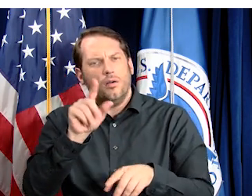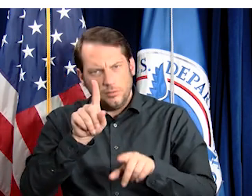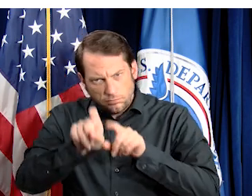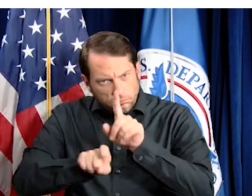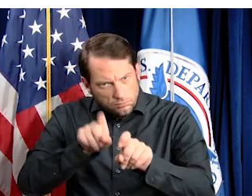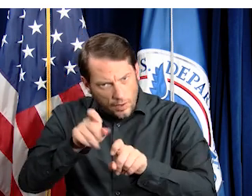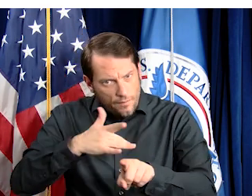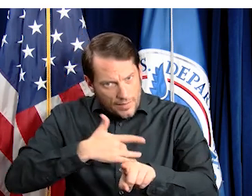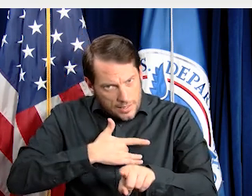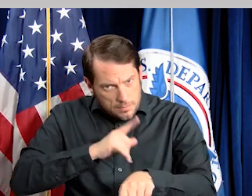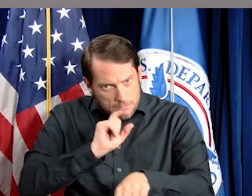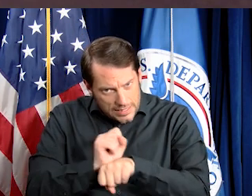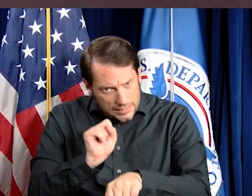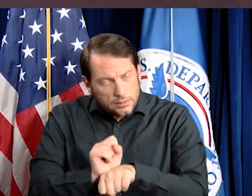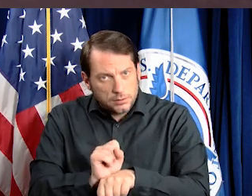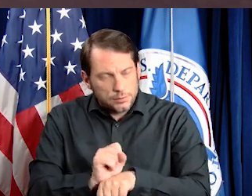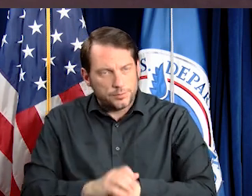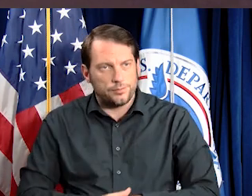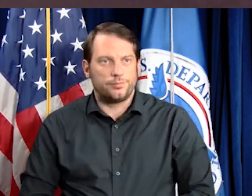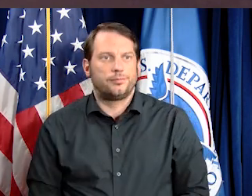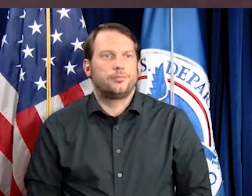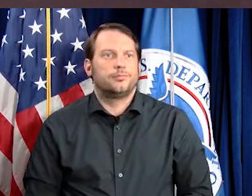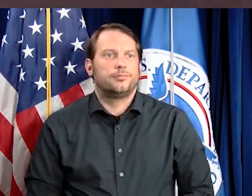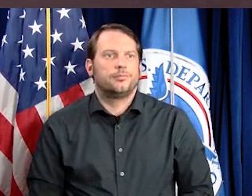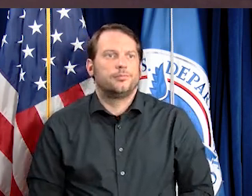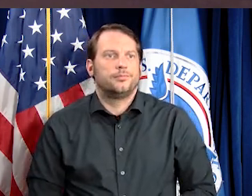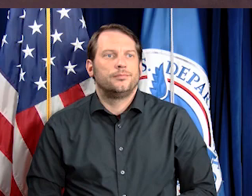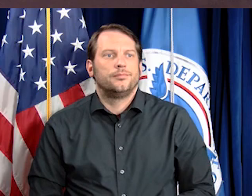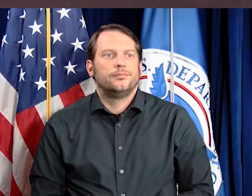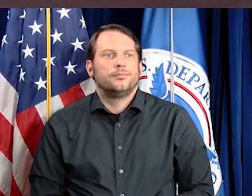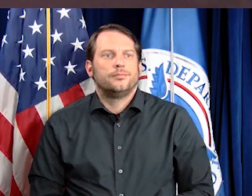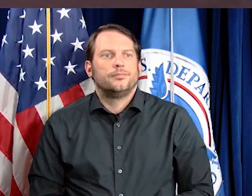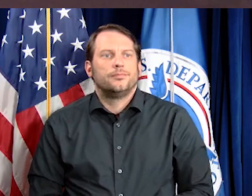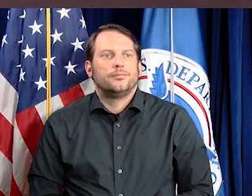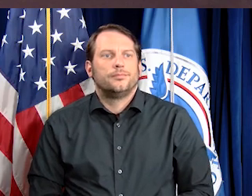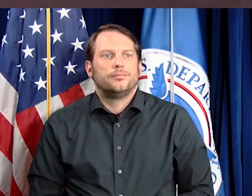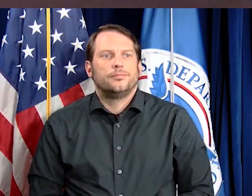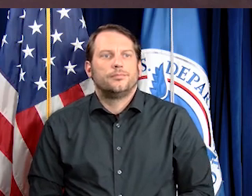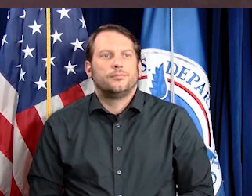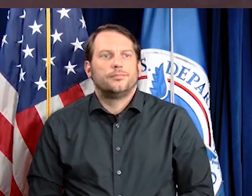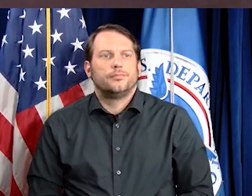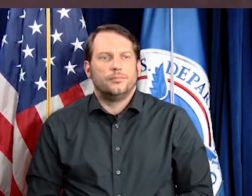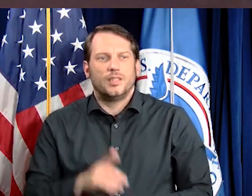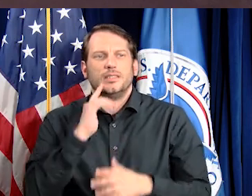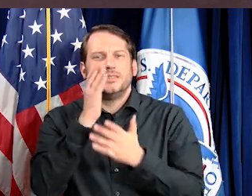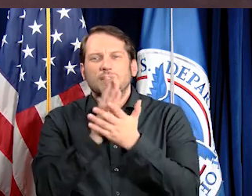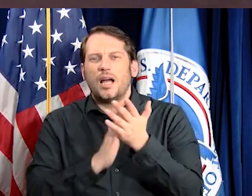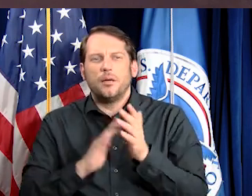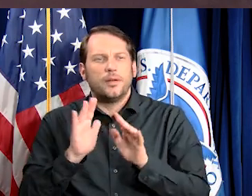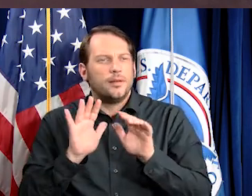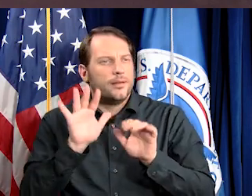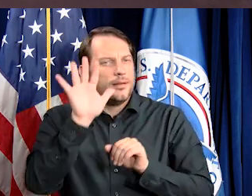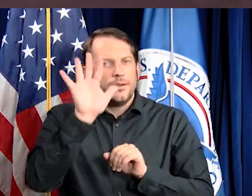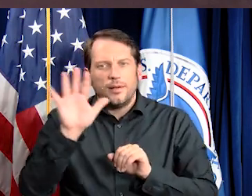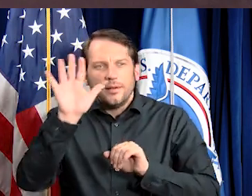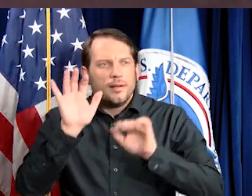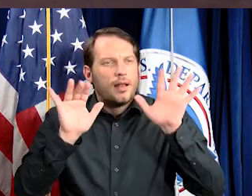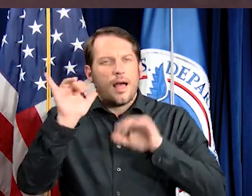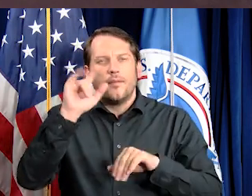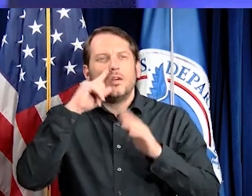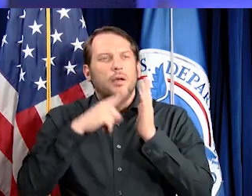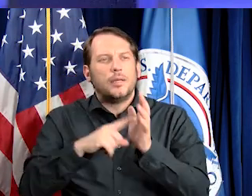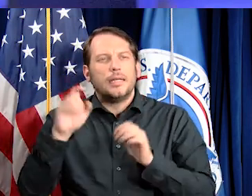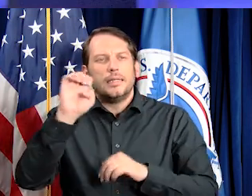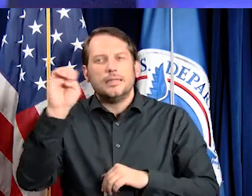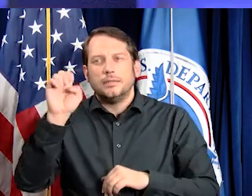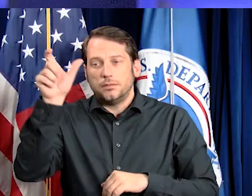than our seismic detections. Now, part of the reason why this might be is because there's some areas like the East Coast, like when the Mineral Virginia earthquake